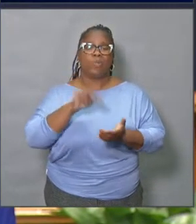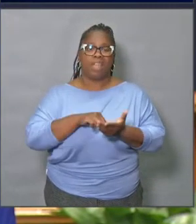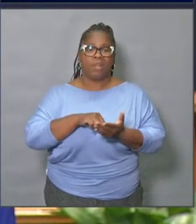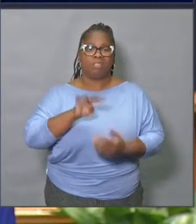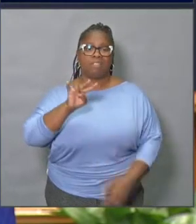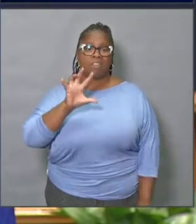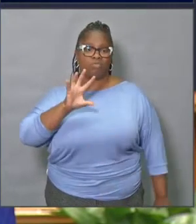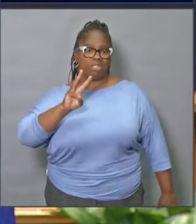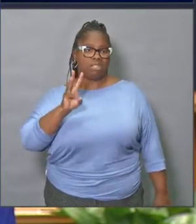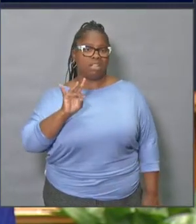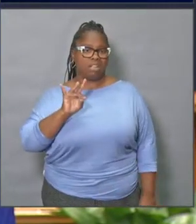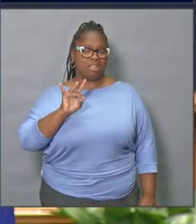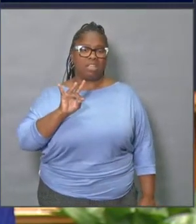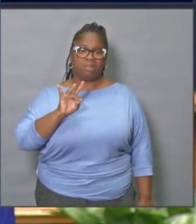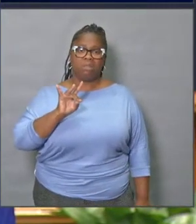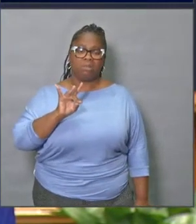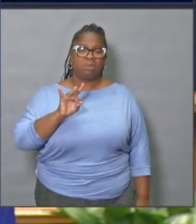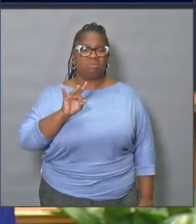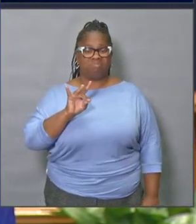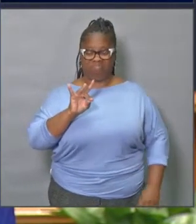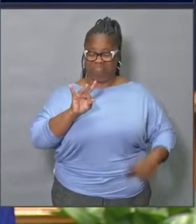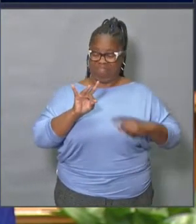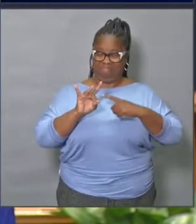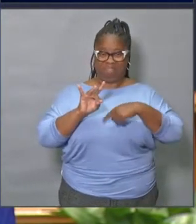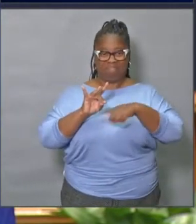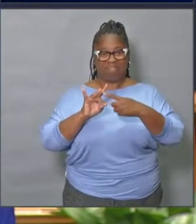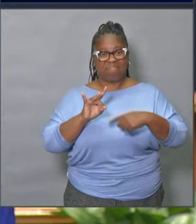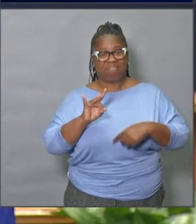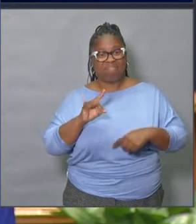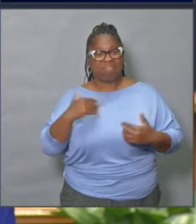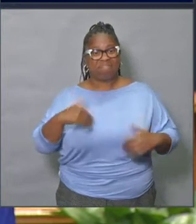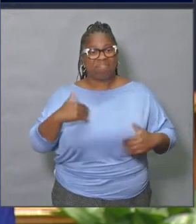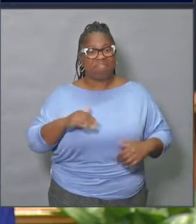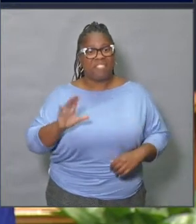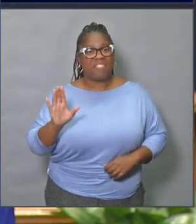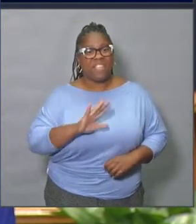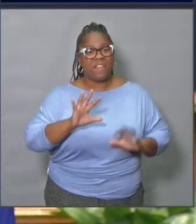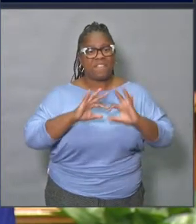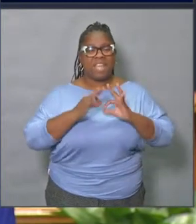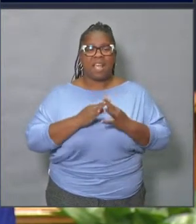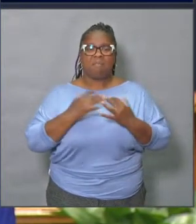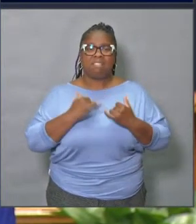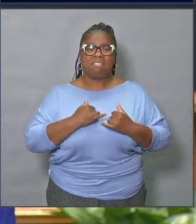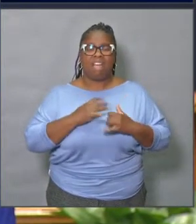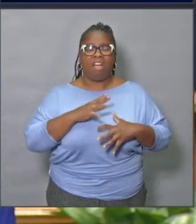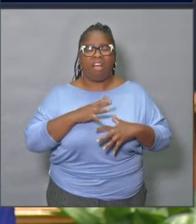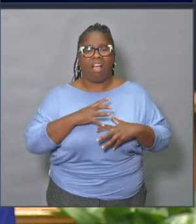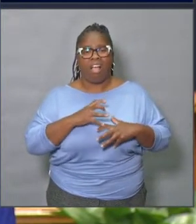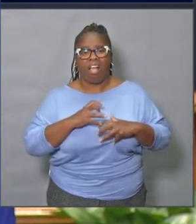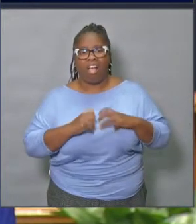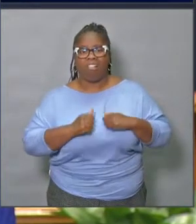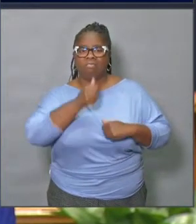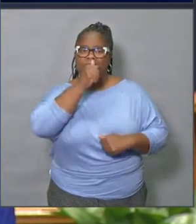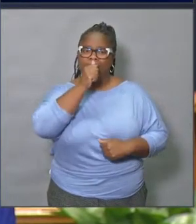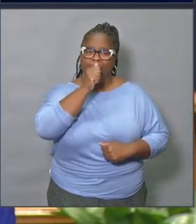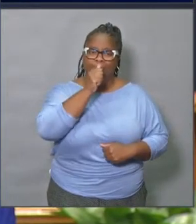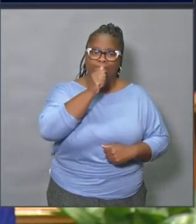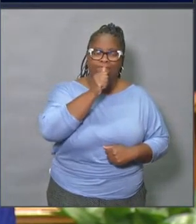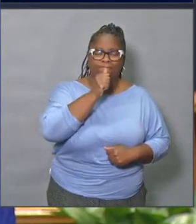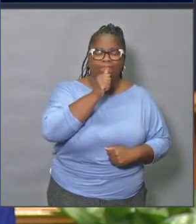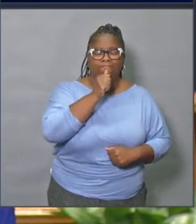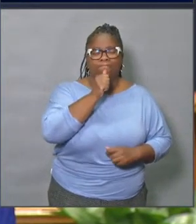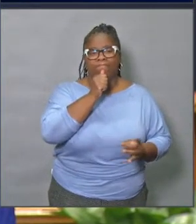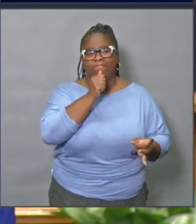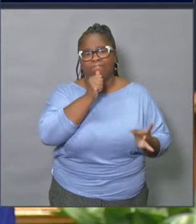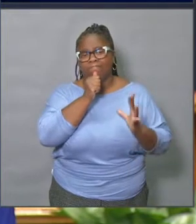2,768. And I know there are so many families that are experiencing the profound grief of losing a loved one to COVID-19. Please know